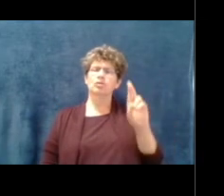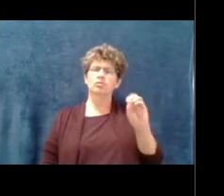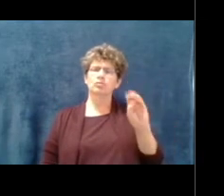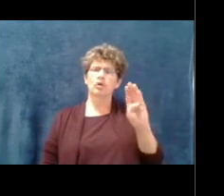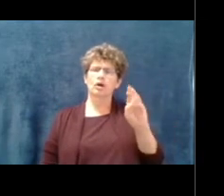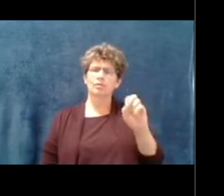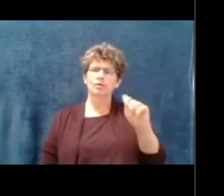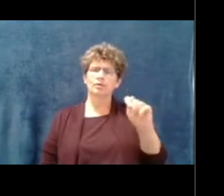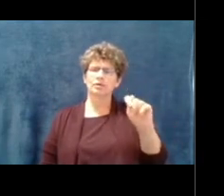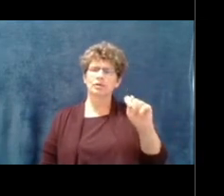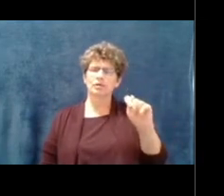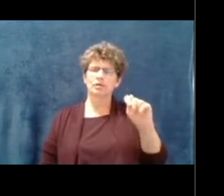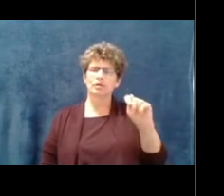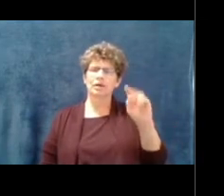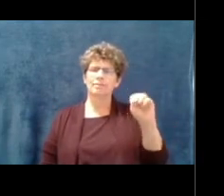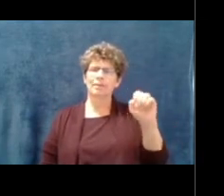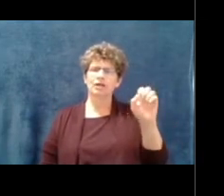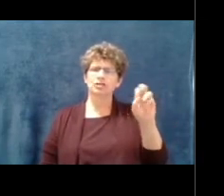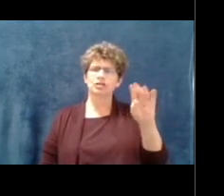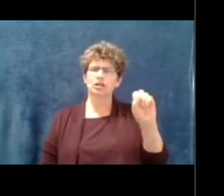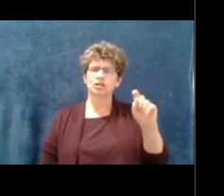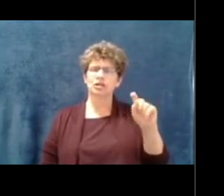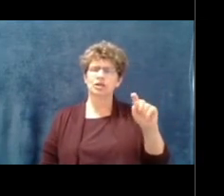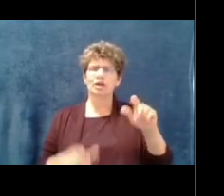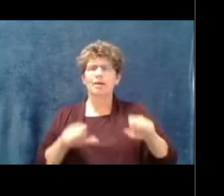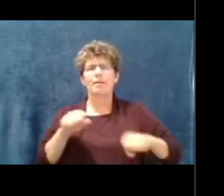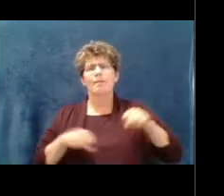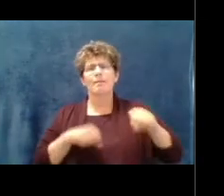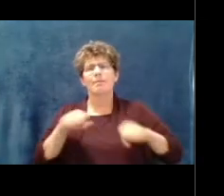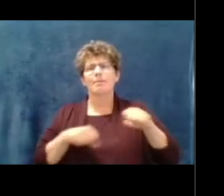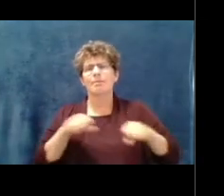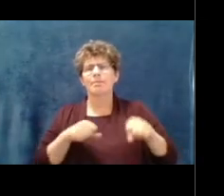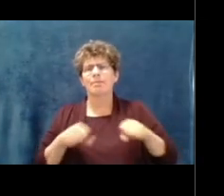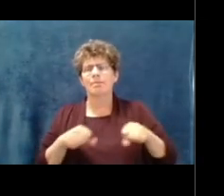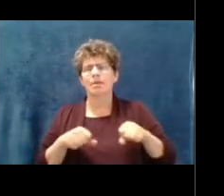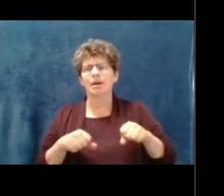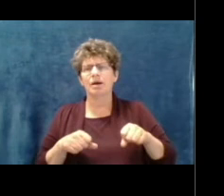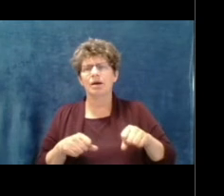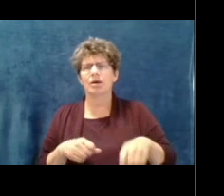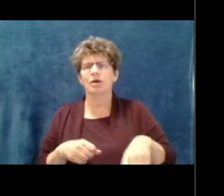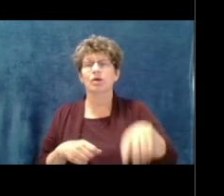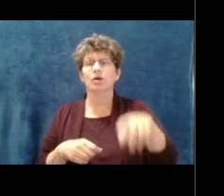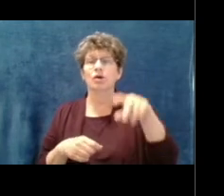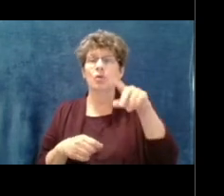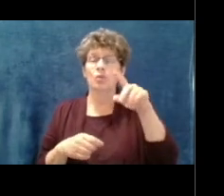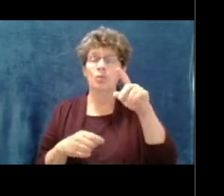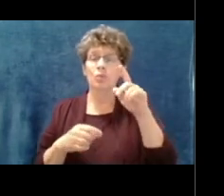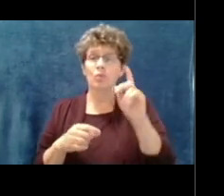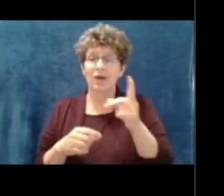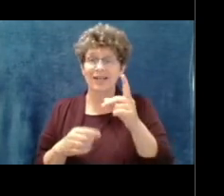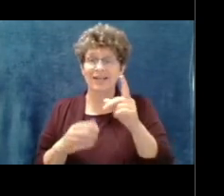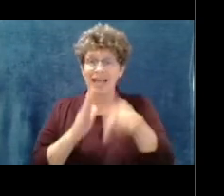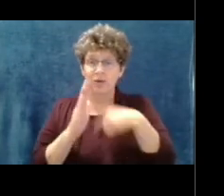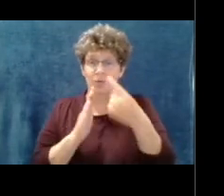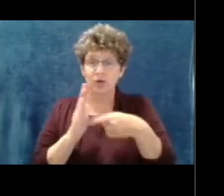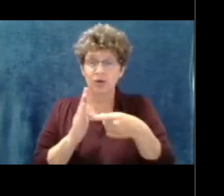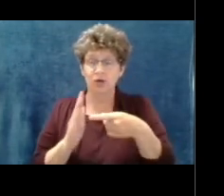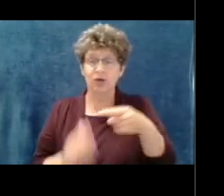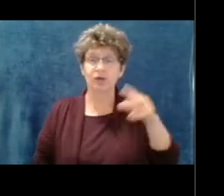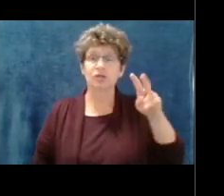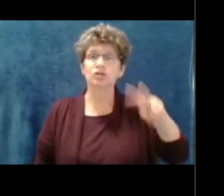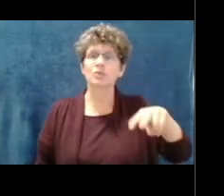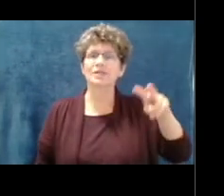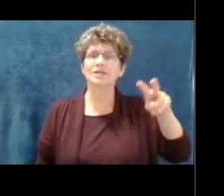National Velodrome in France. Mr. Malchon only started competitive cycling at the age of 68. Can